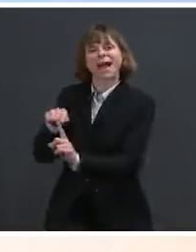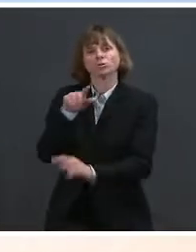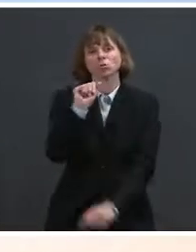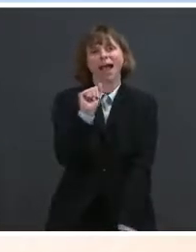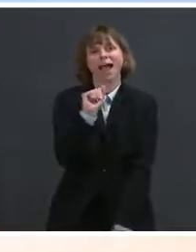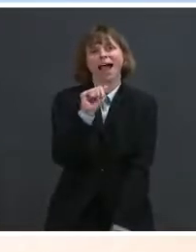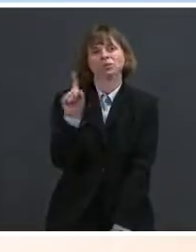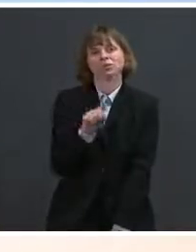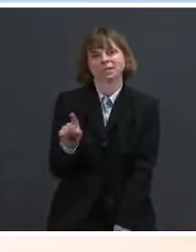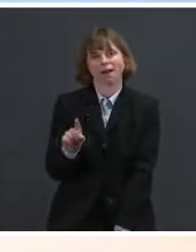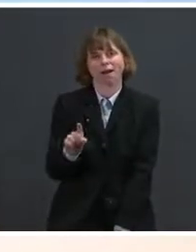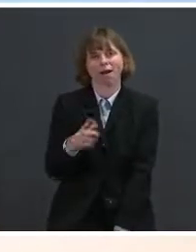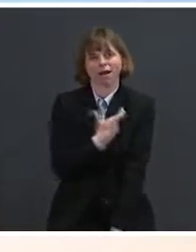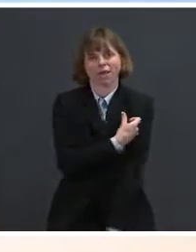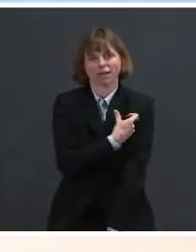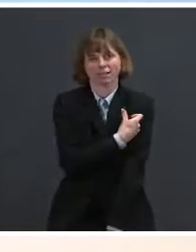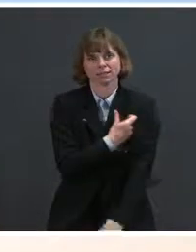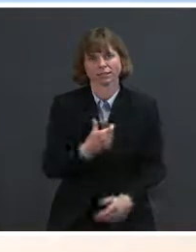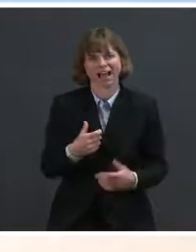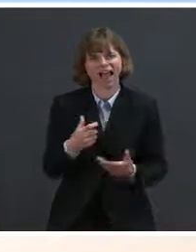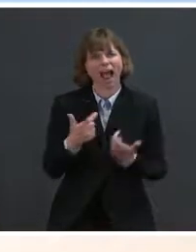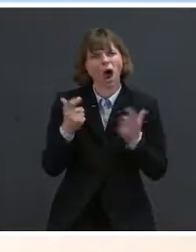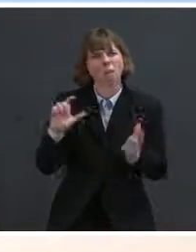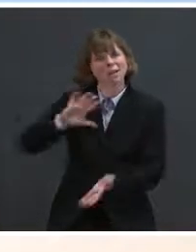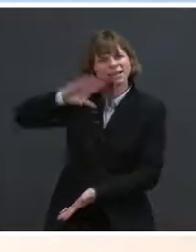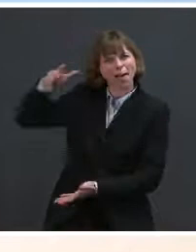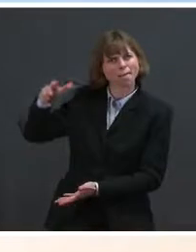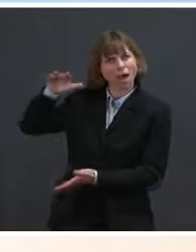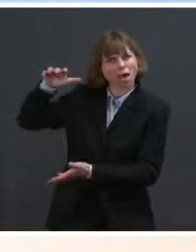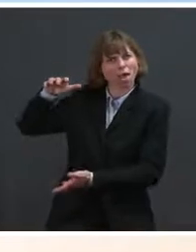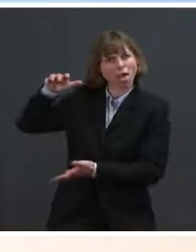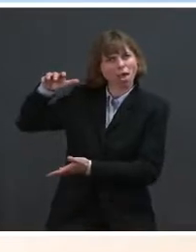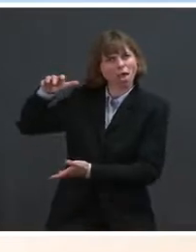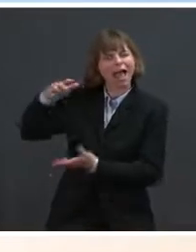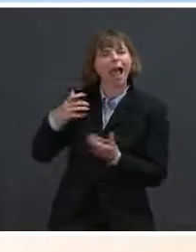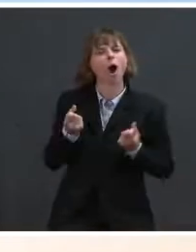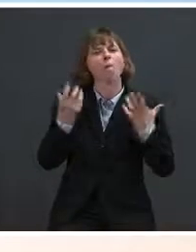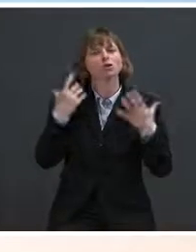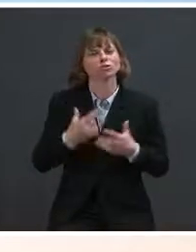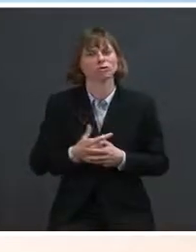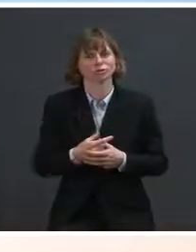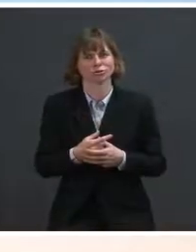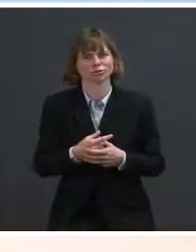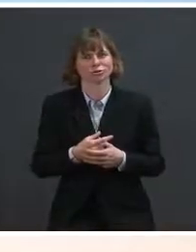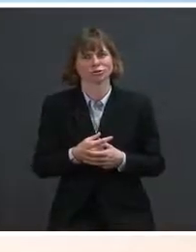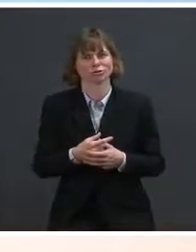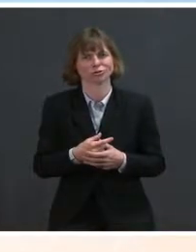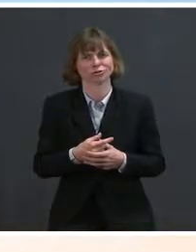how big is that stockpile? And then secondly also on AstraZeneca, when